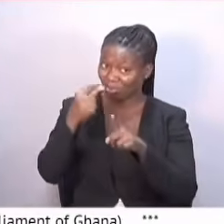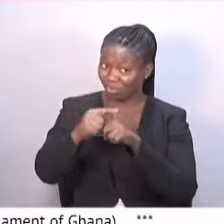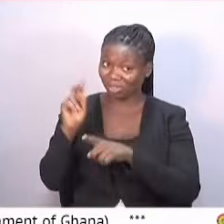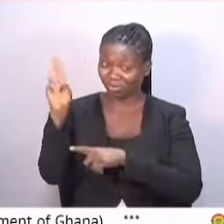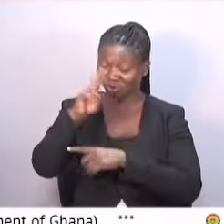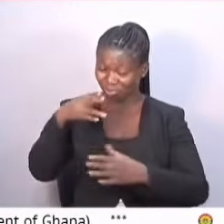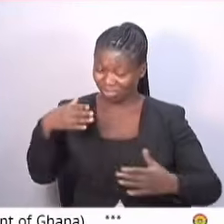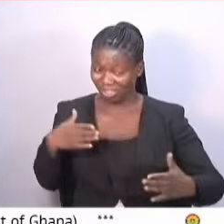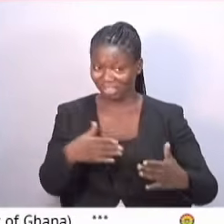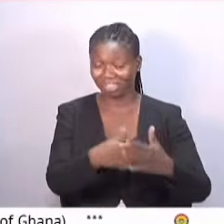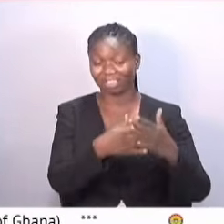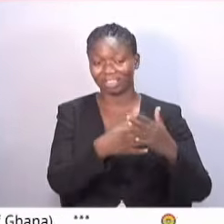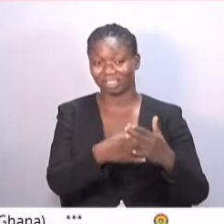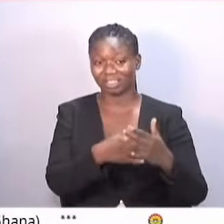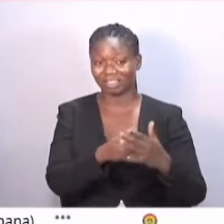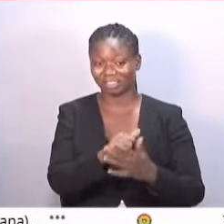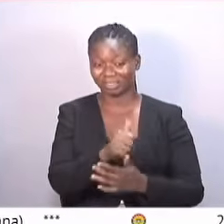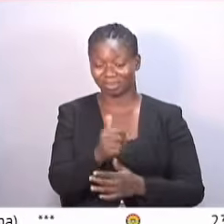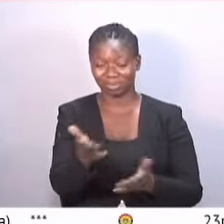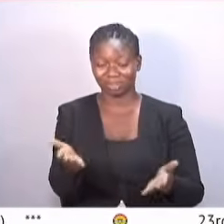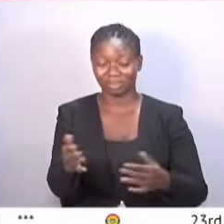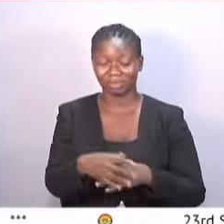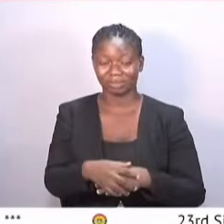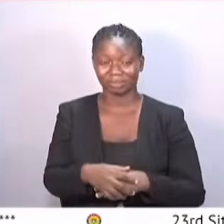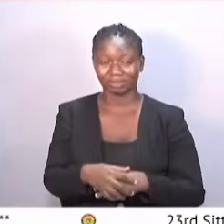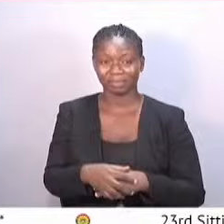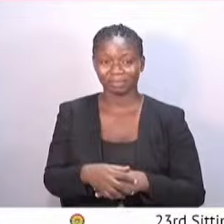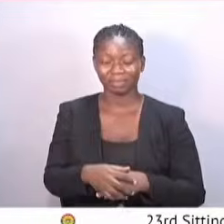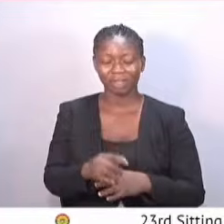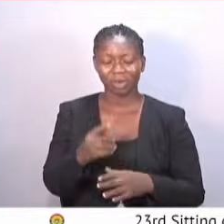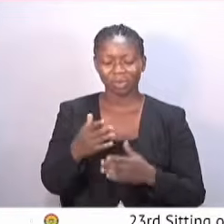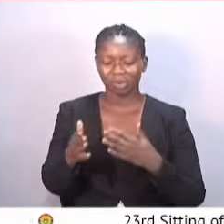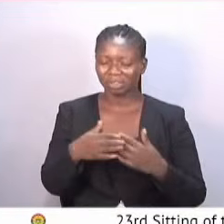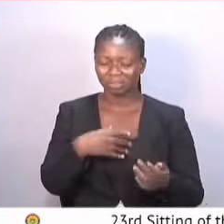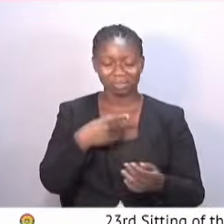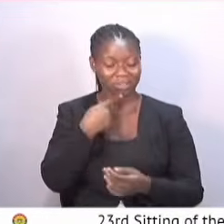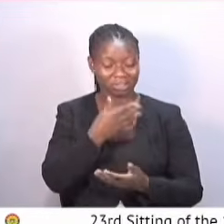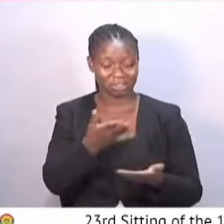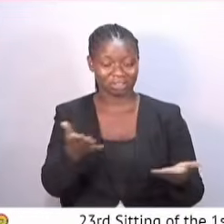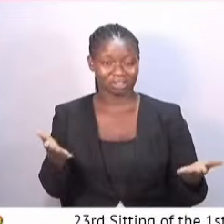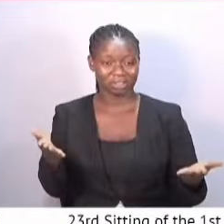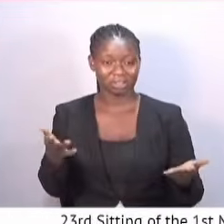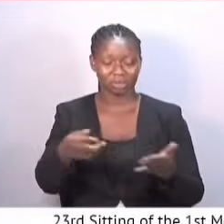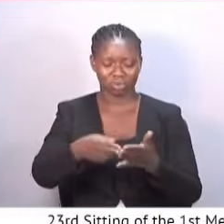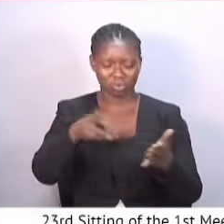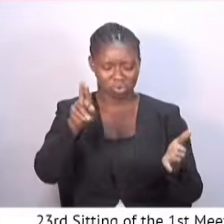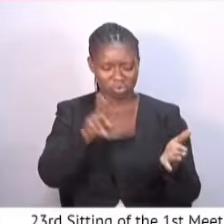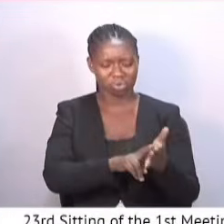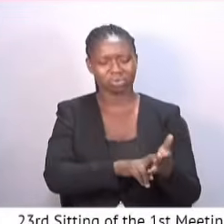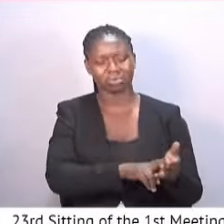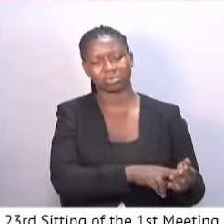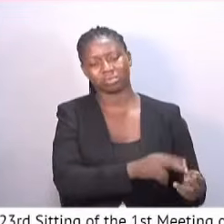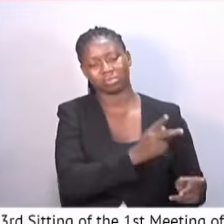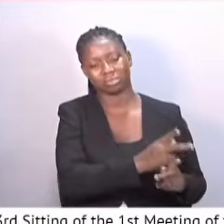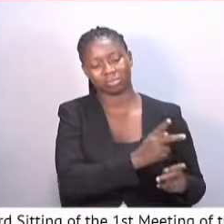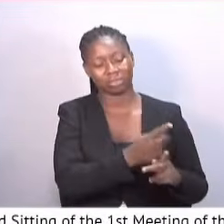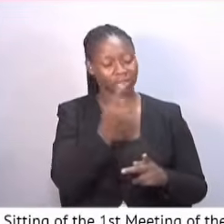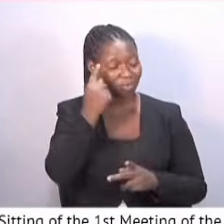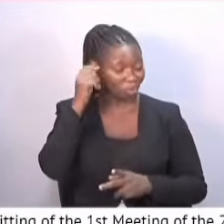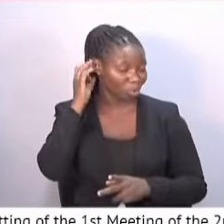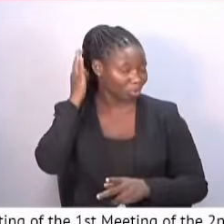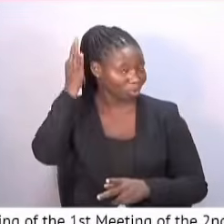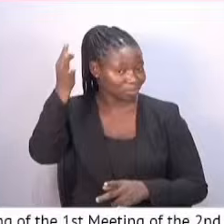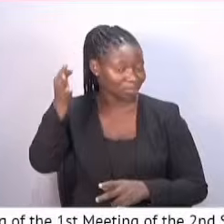use against each other. And whatever we say is in the record for